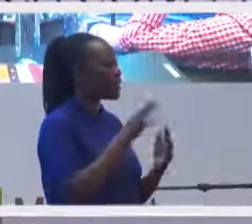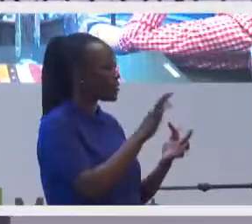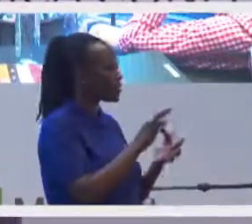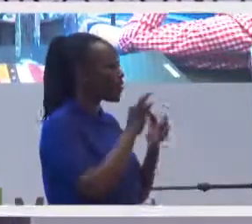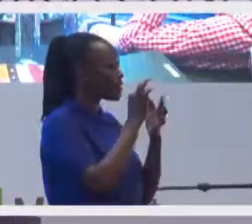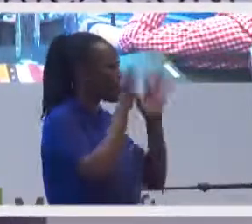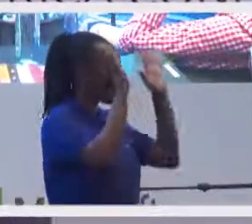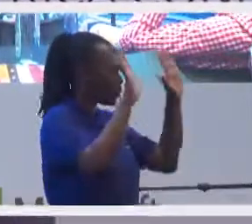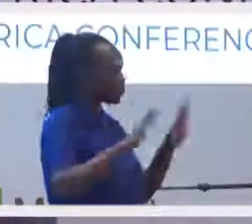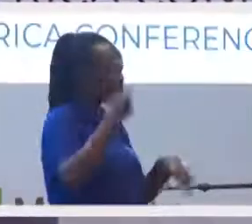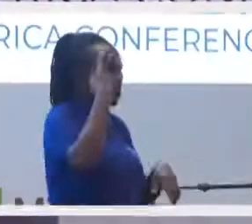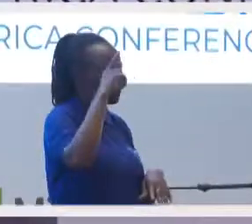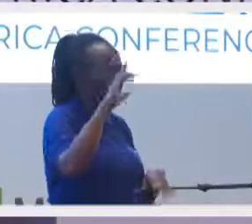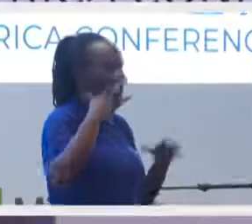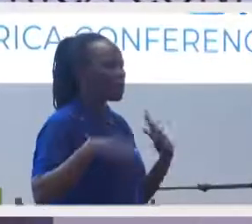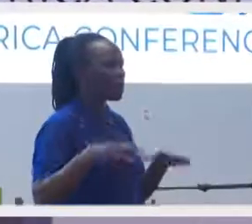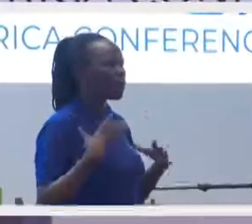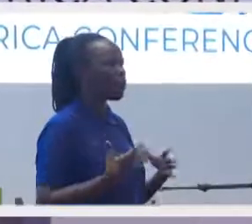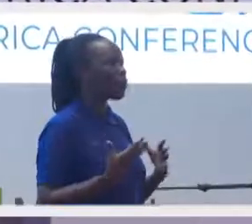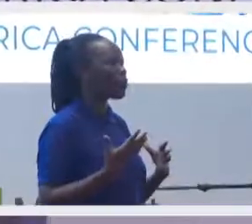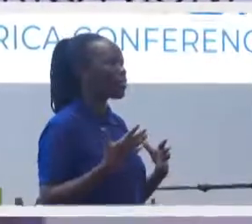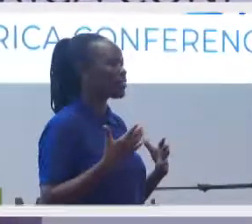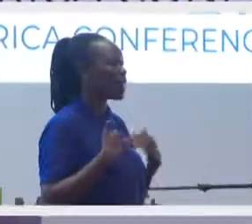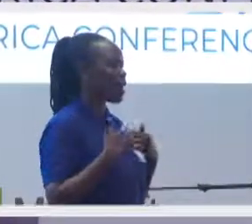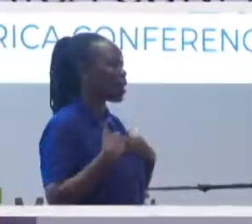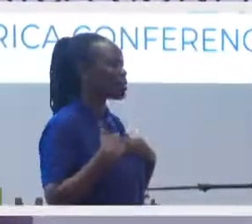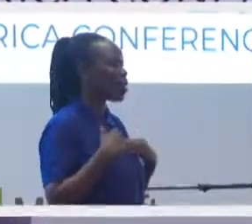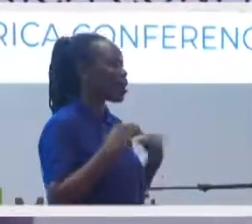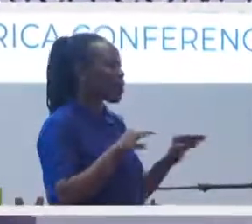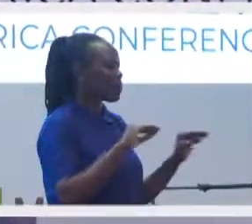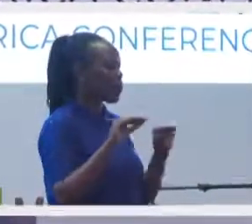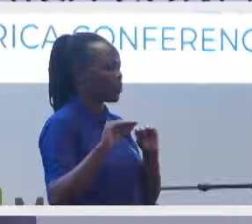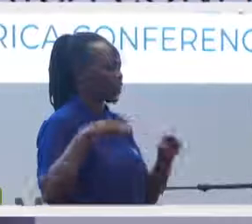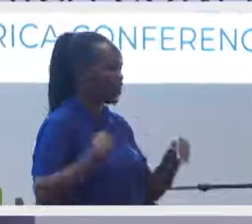for motor impaired users, like